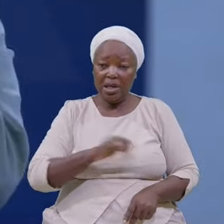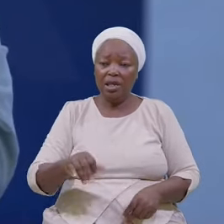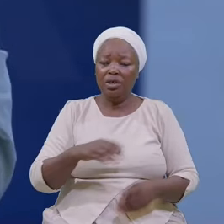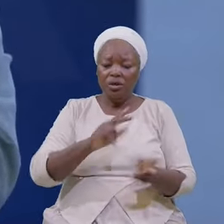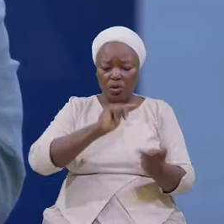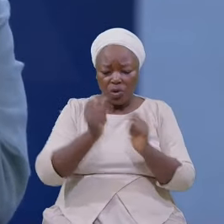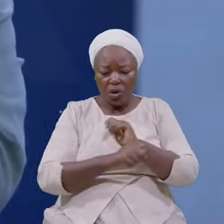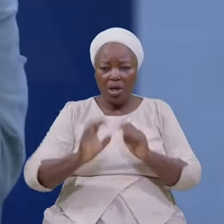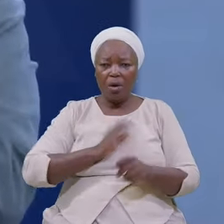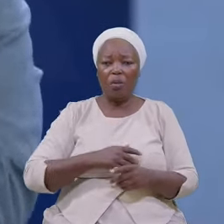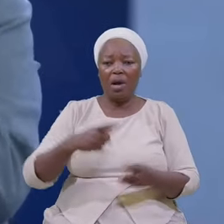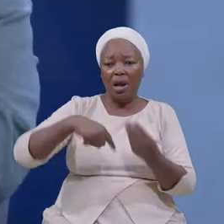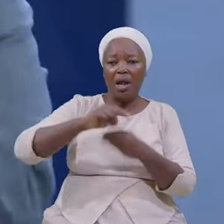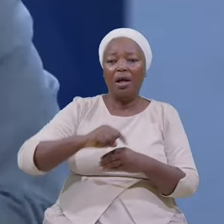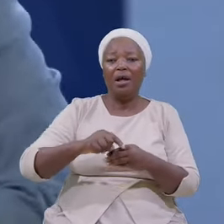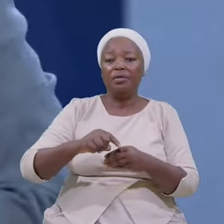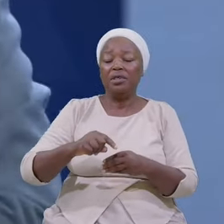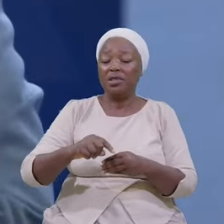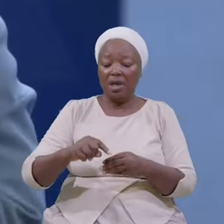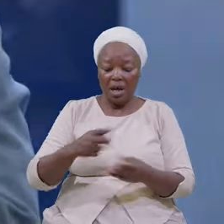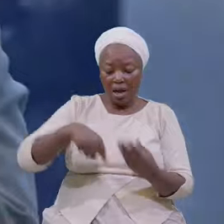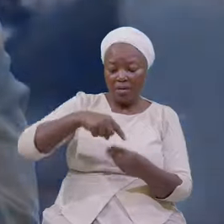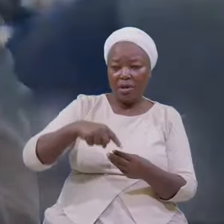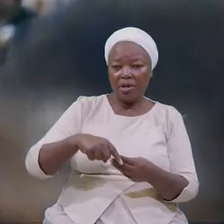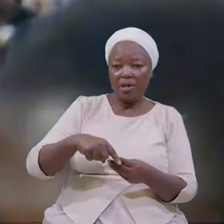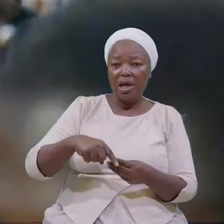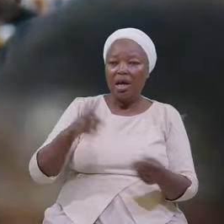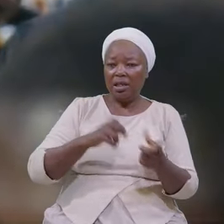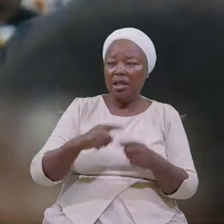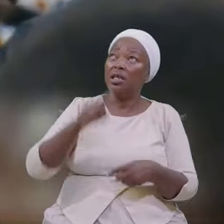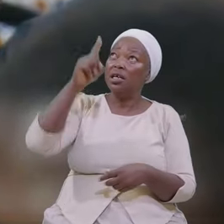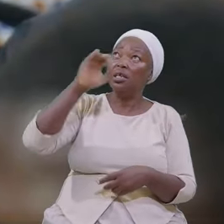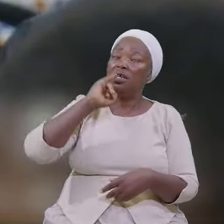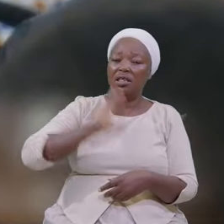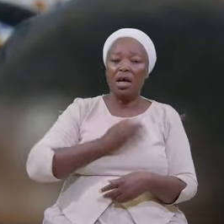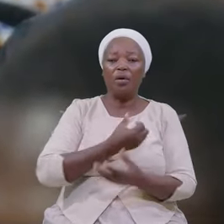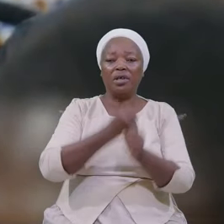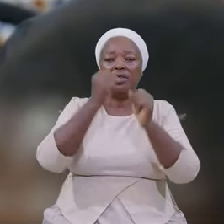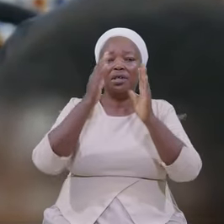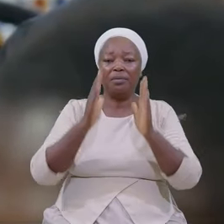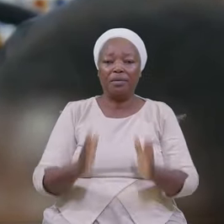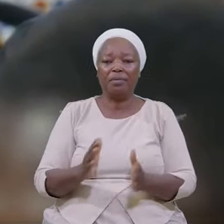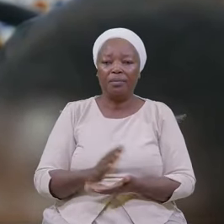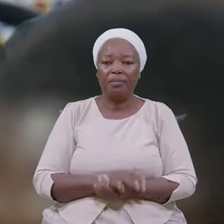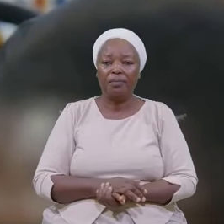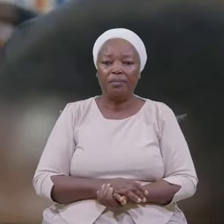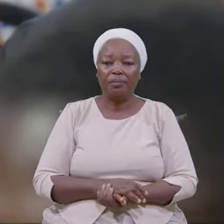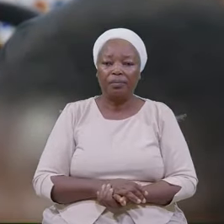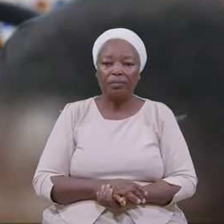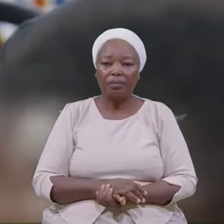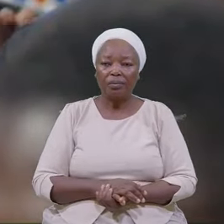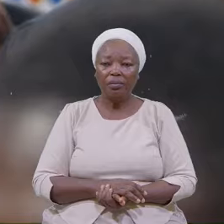around. He is our Savior. Il fait marcher sur la bonne voie en nous justifiant, en pardonnant nos péchés,